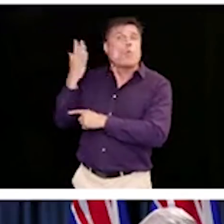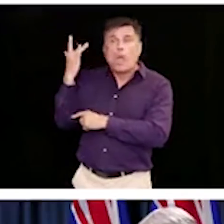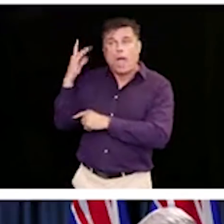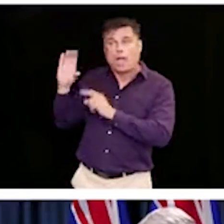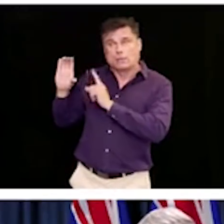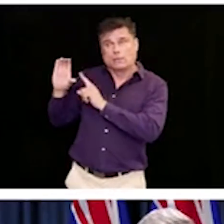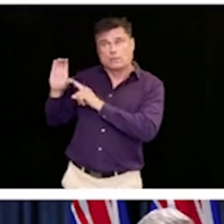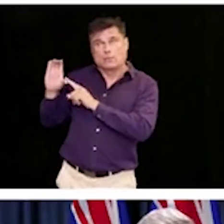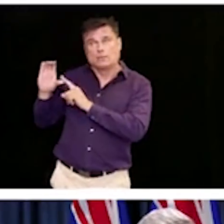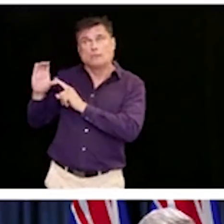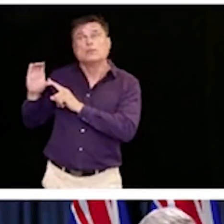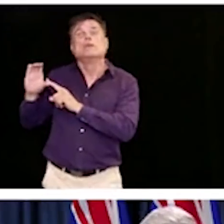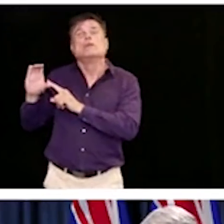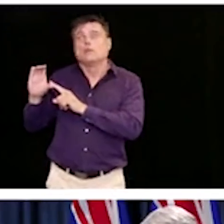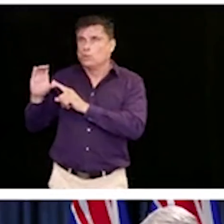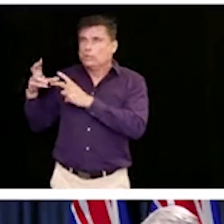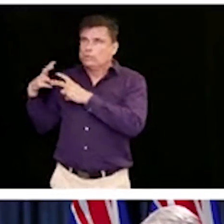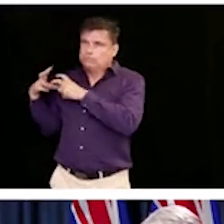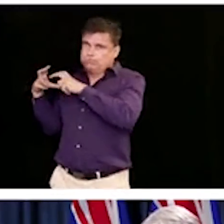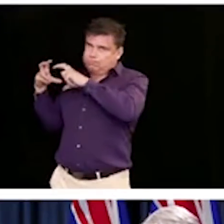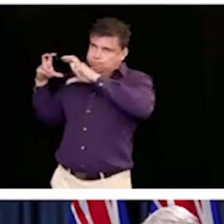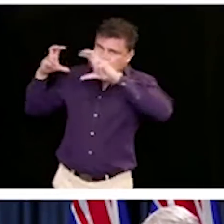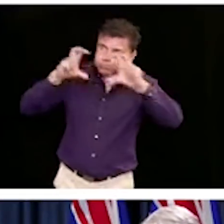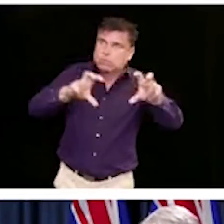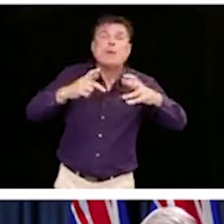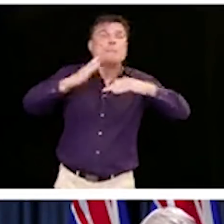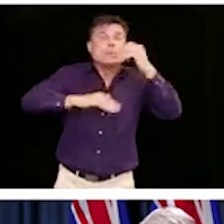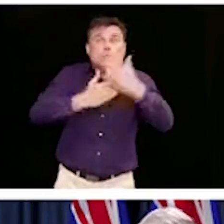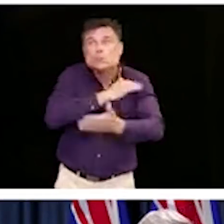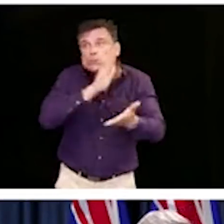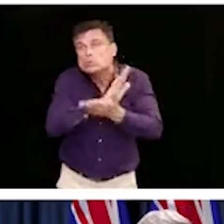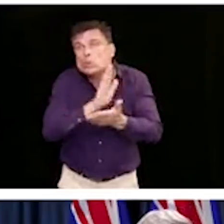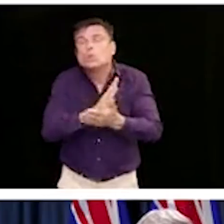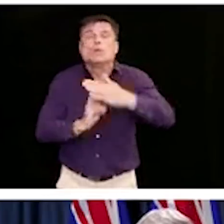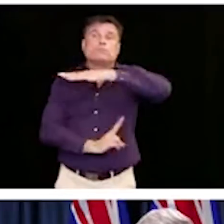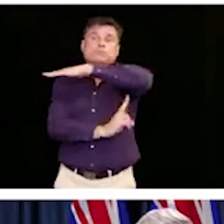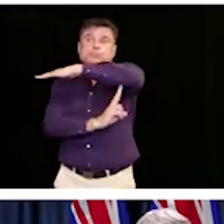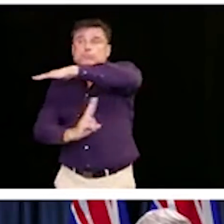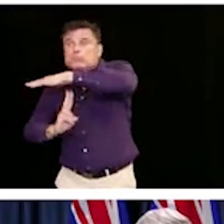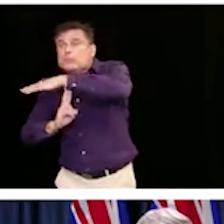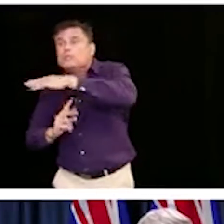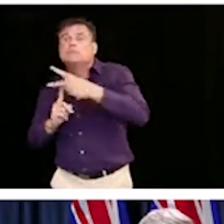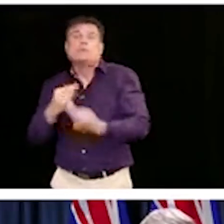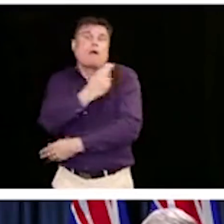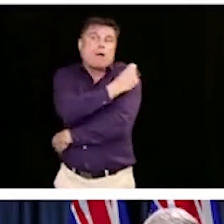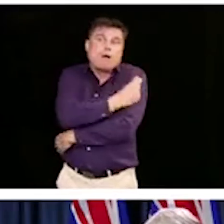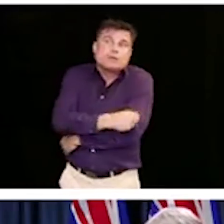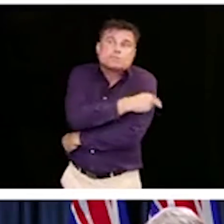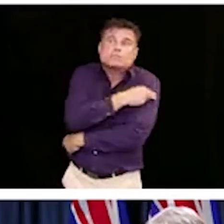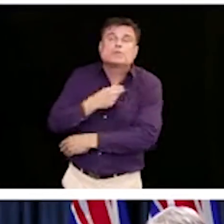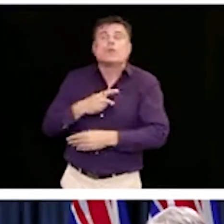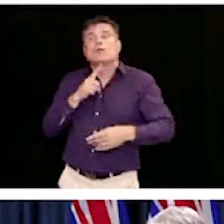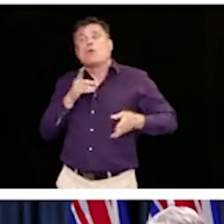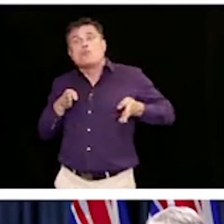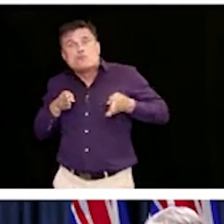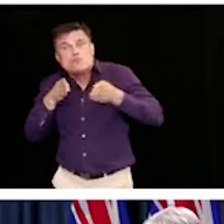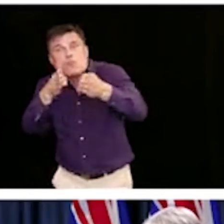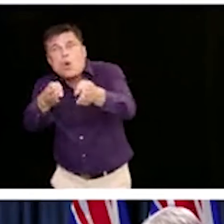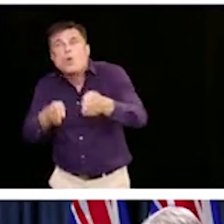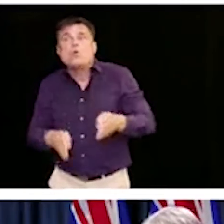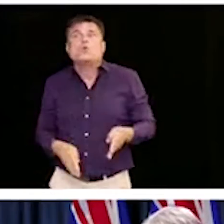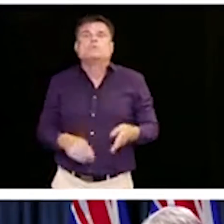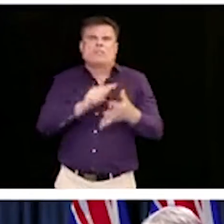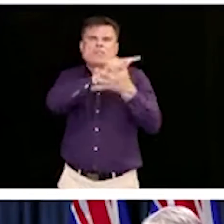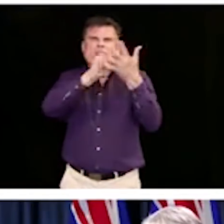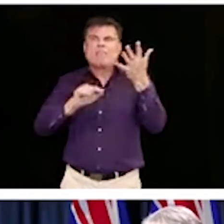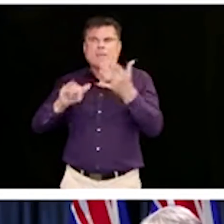translates into huge investments in schools, in roads, in transit, in bridges, hospitals, housing, services that people